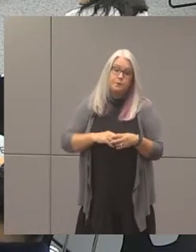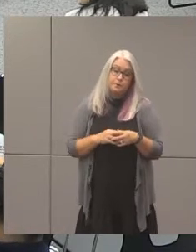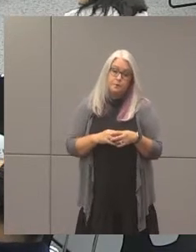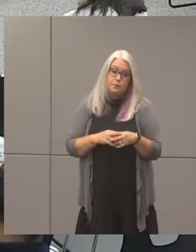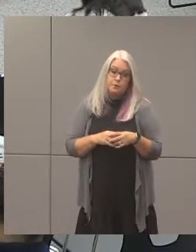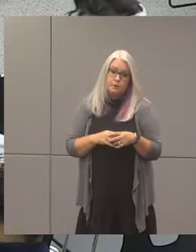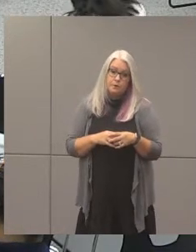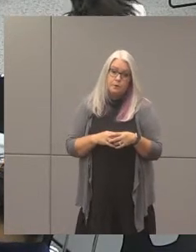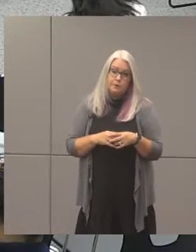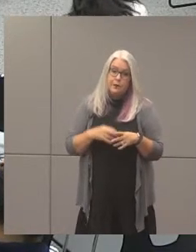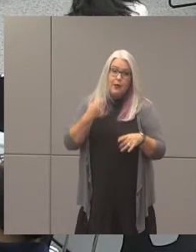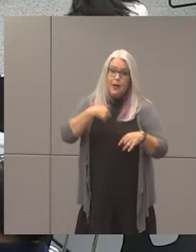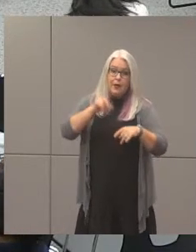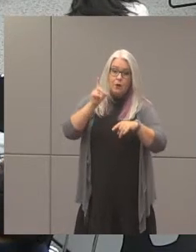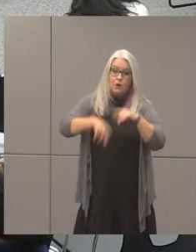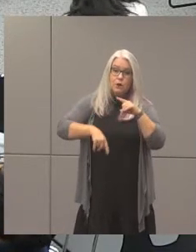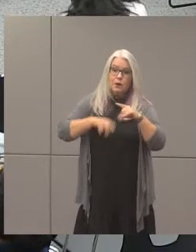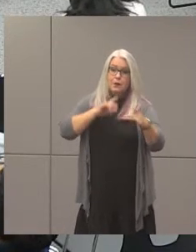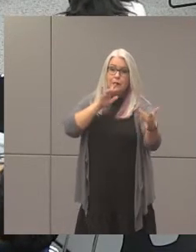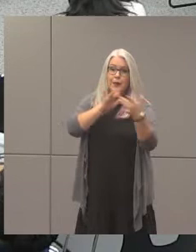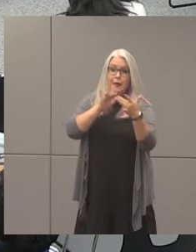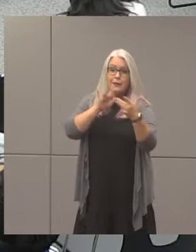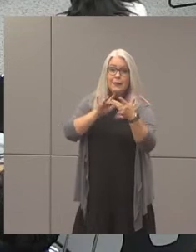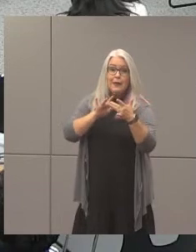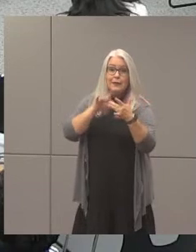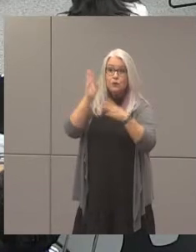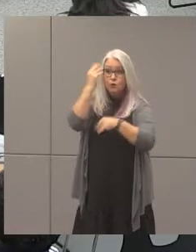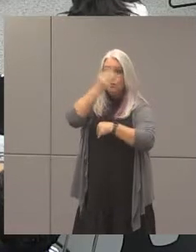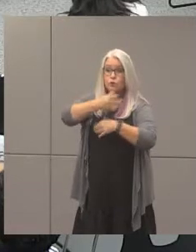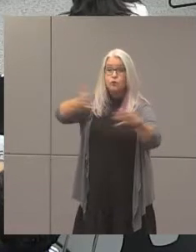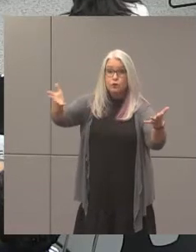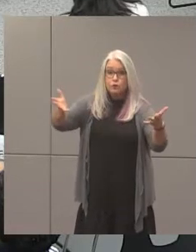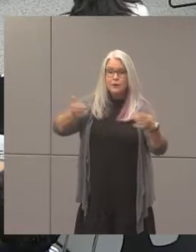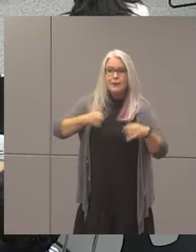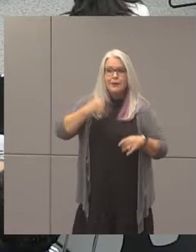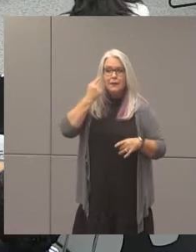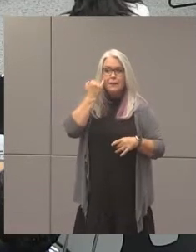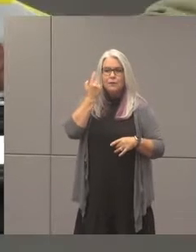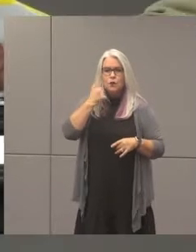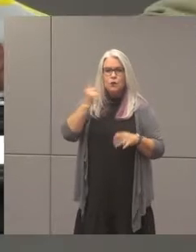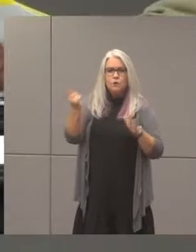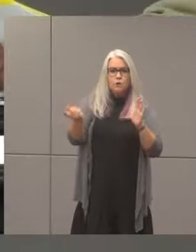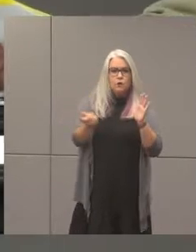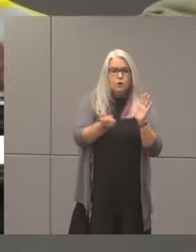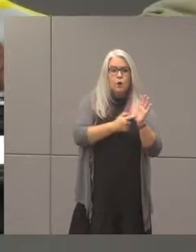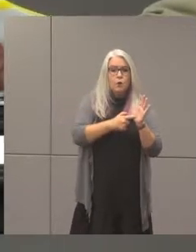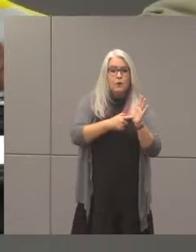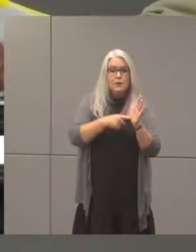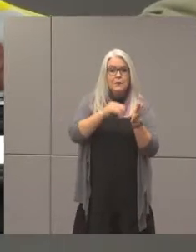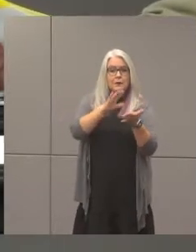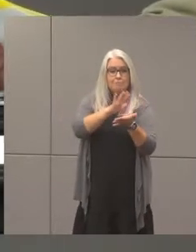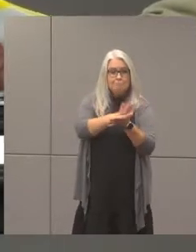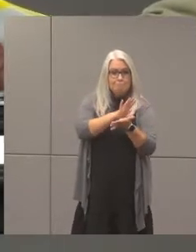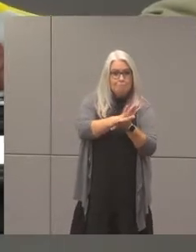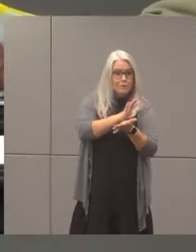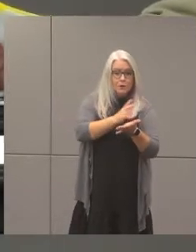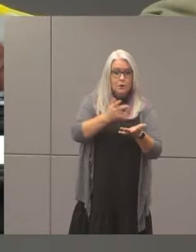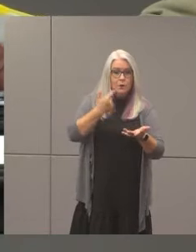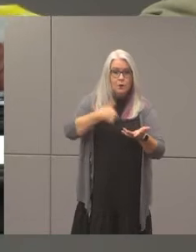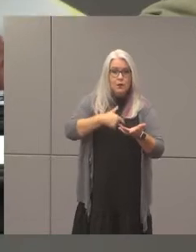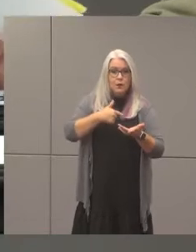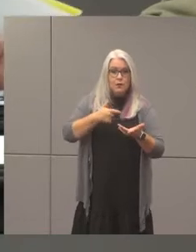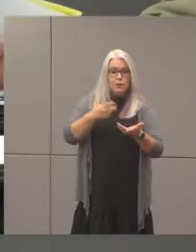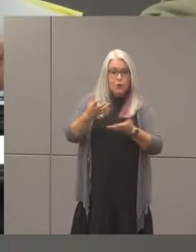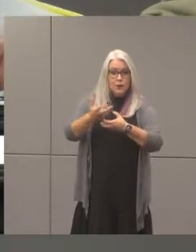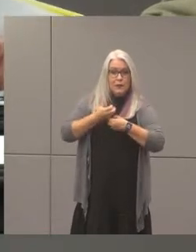I couldn't contact you to give it to you, because if you notice the documents that we received, we're not allowed to